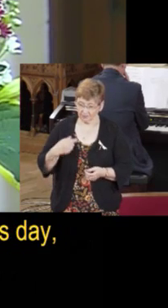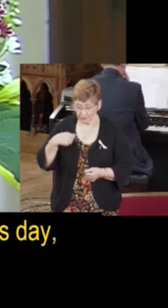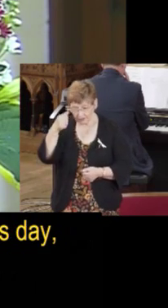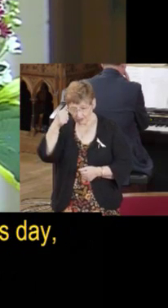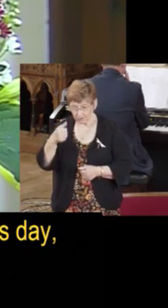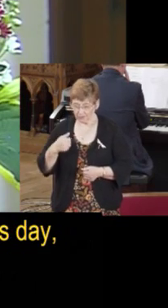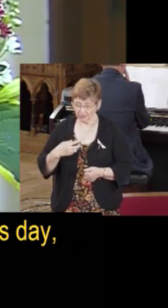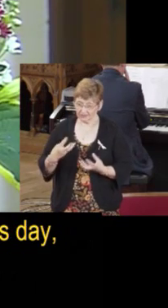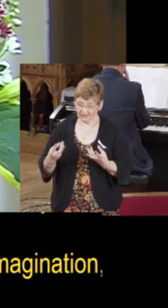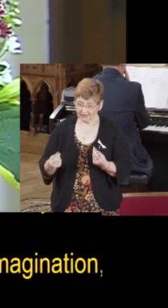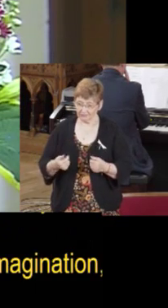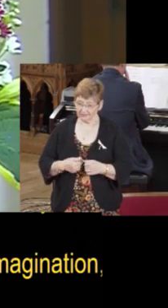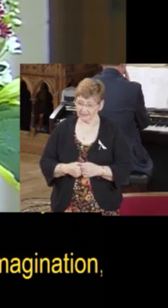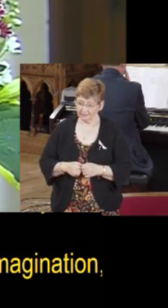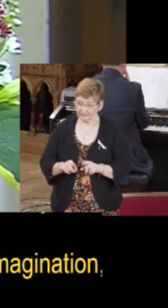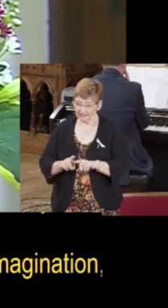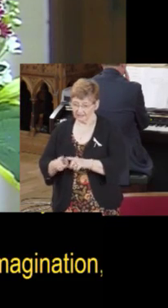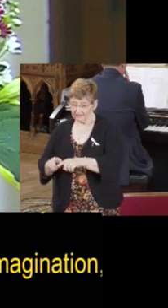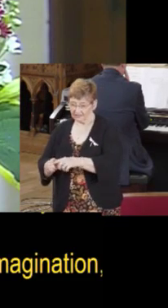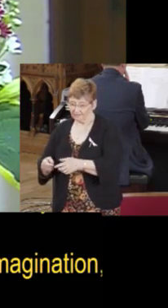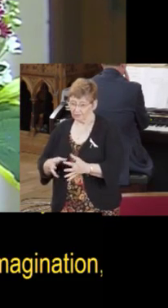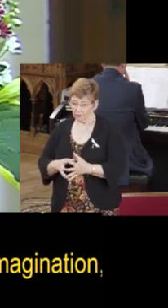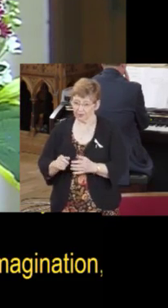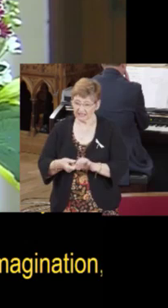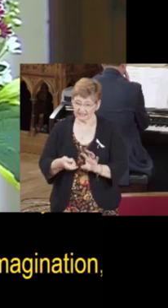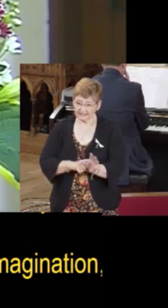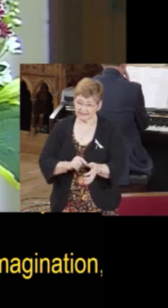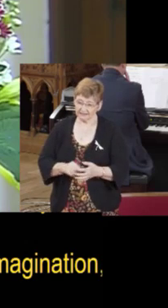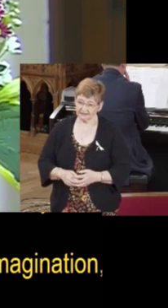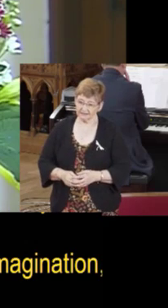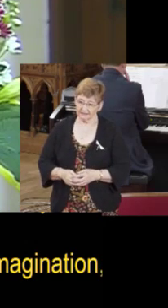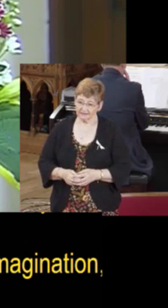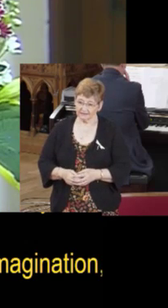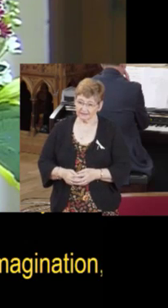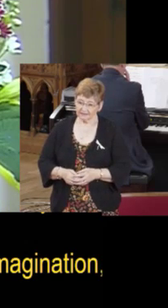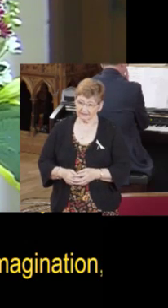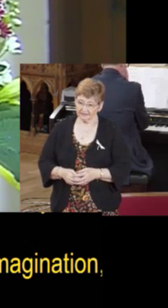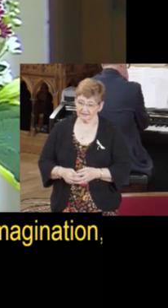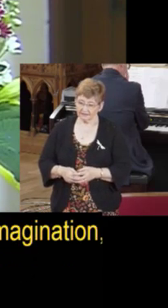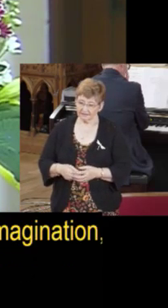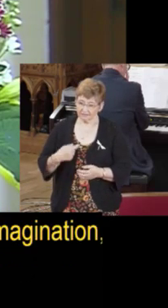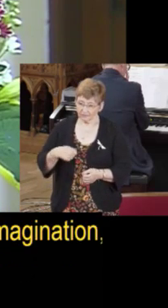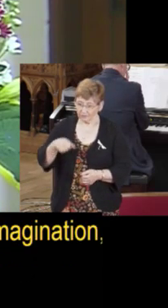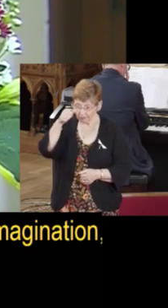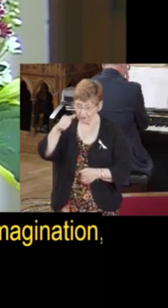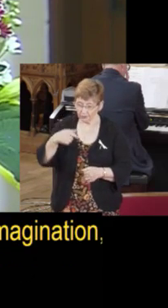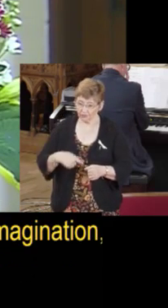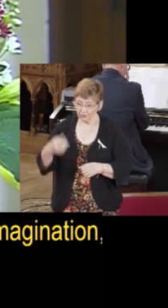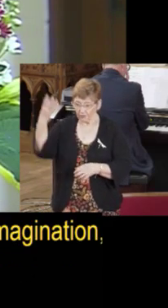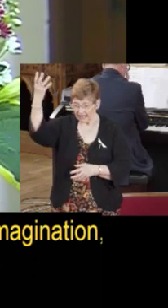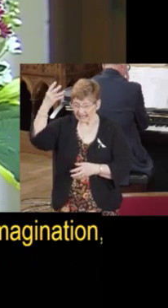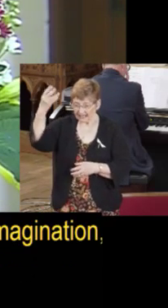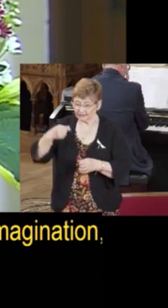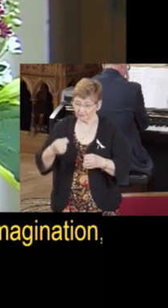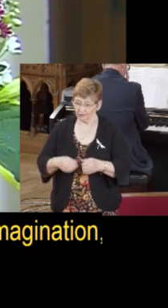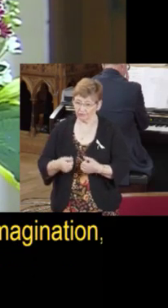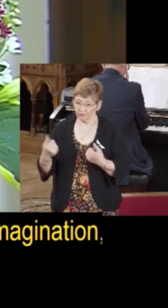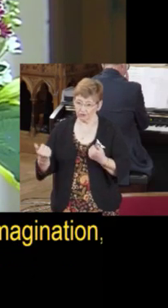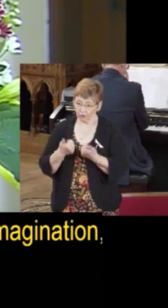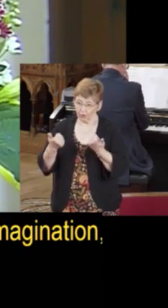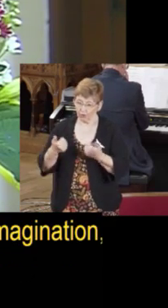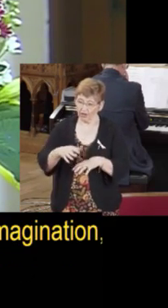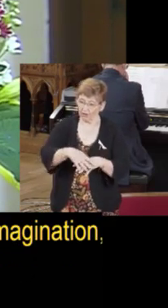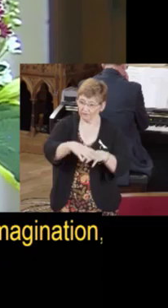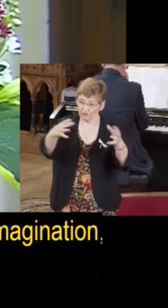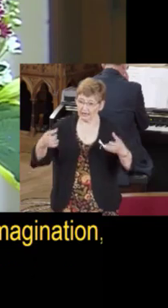know it to be, and use it in ways beyond our imagination for the extension of your kingdom and the glory of your